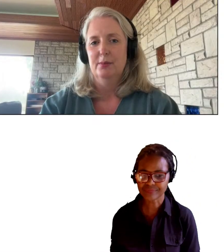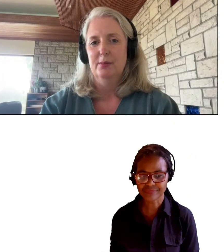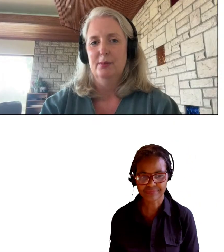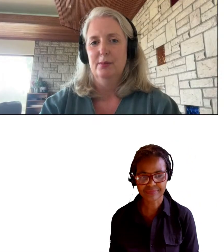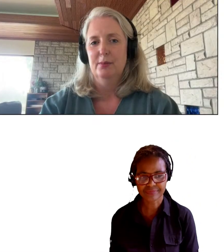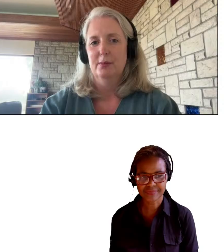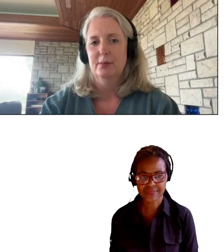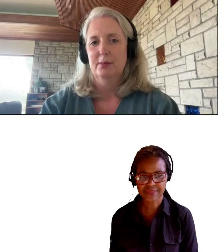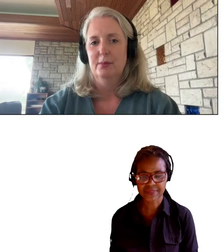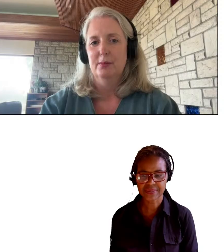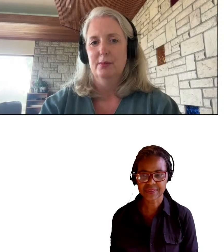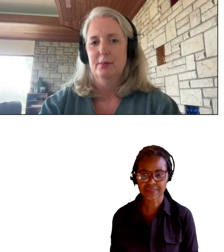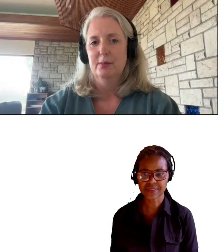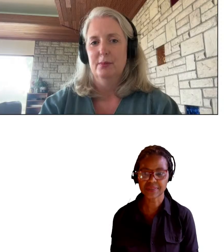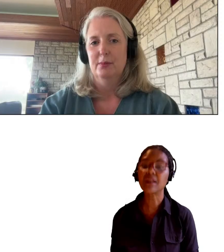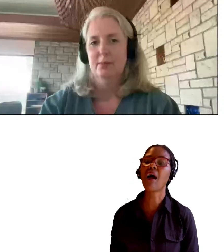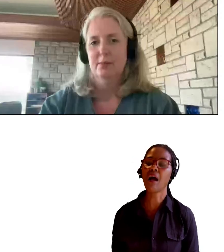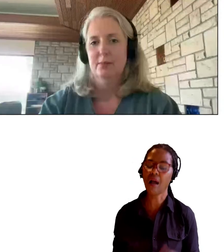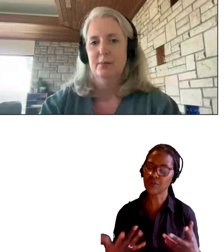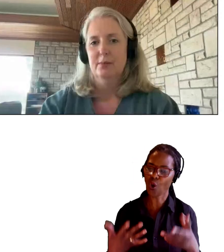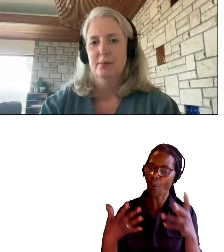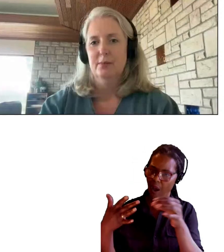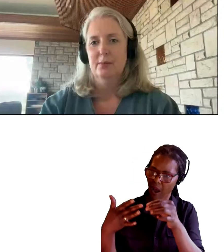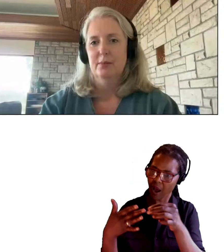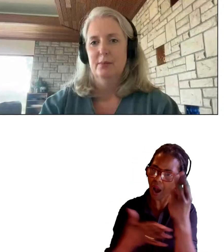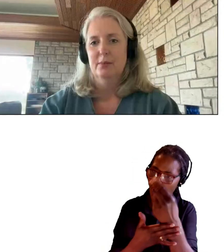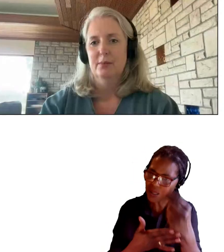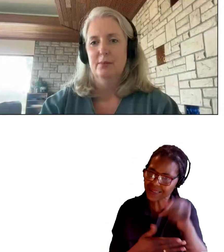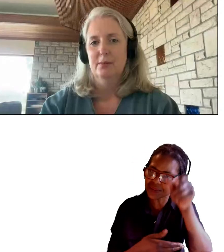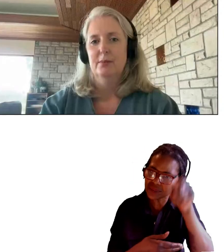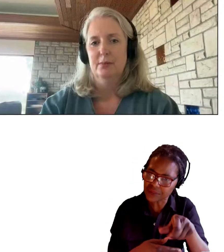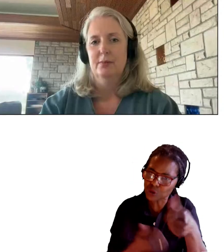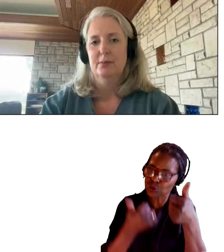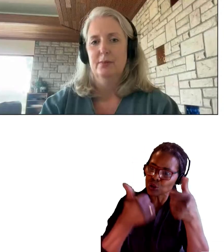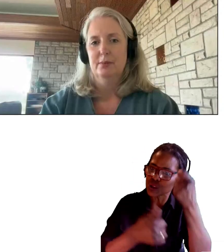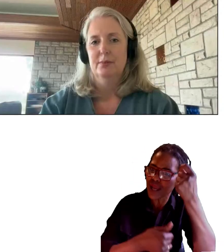be an artist, have a great idea, come along